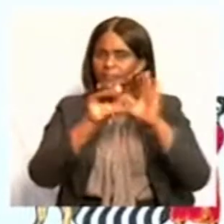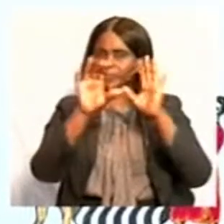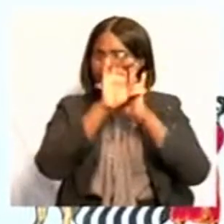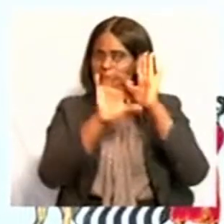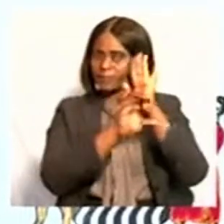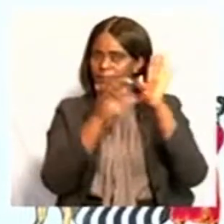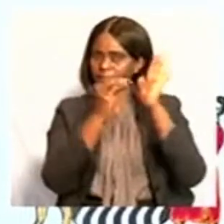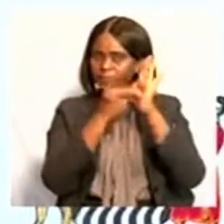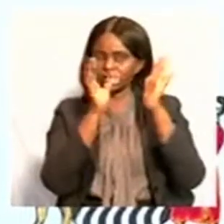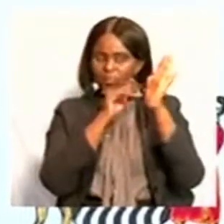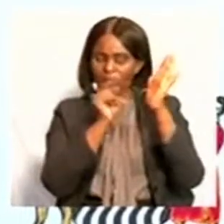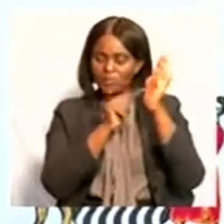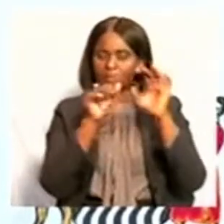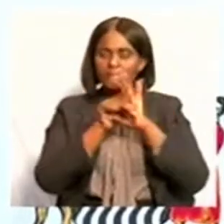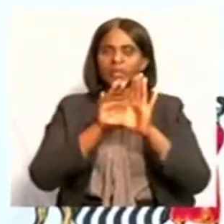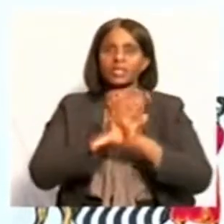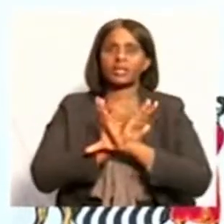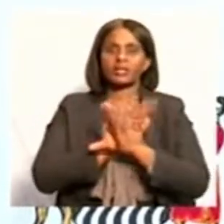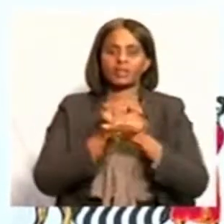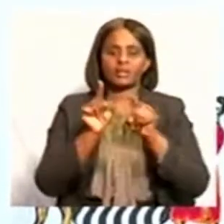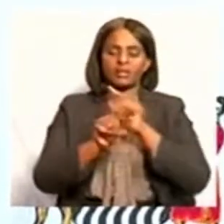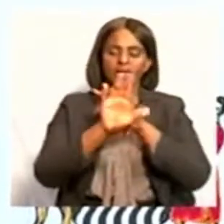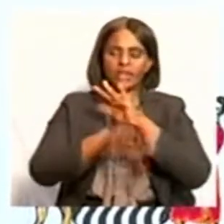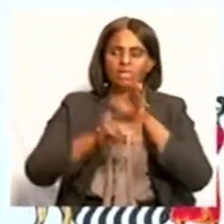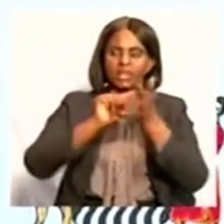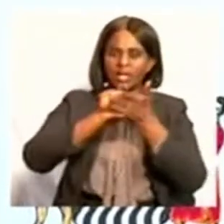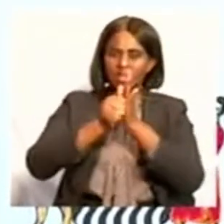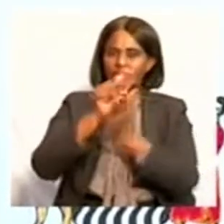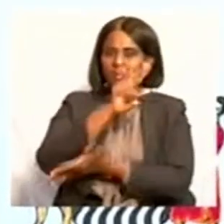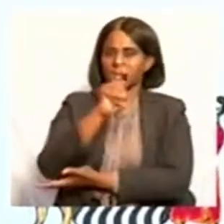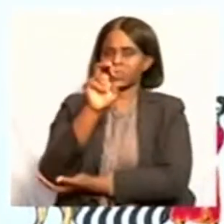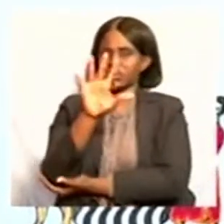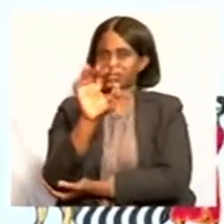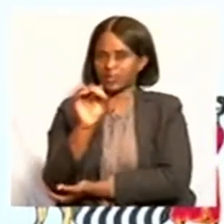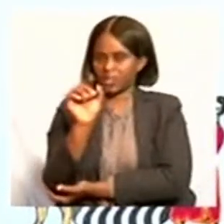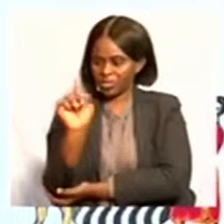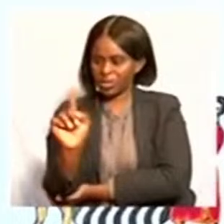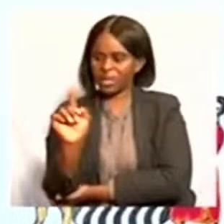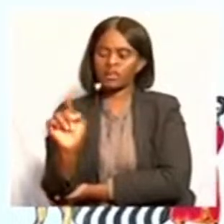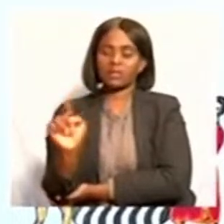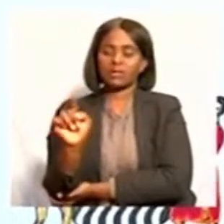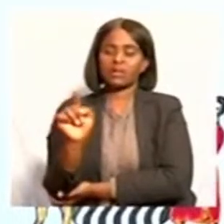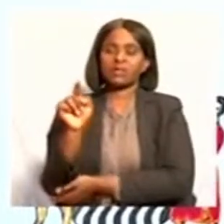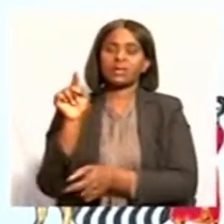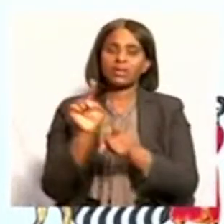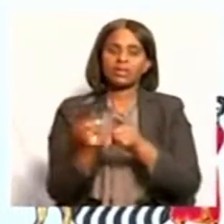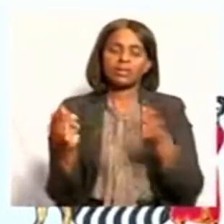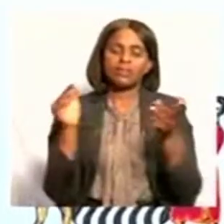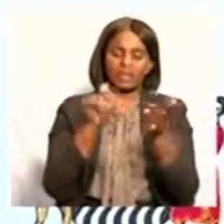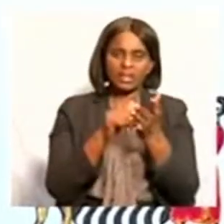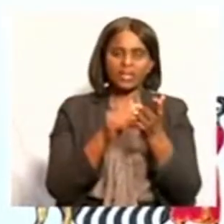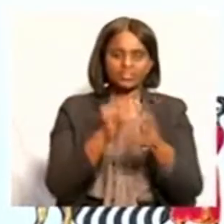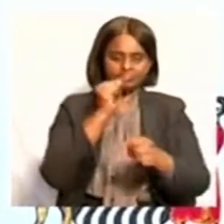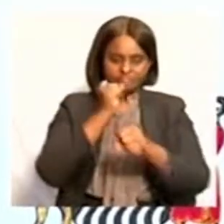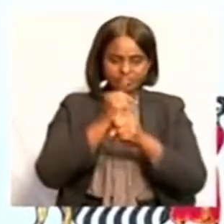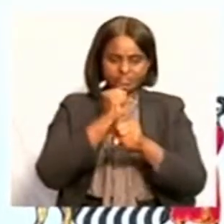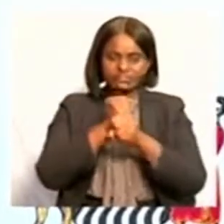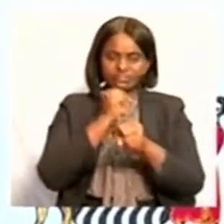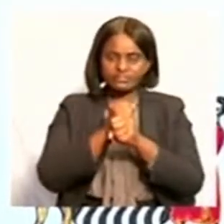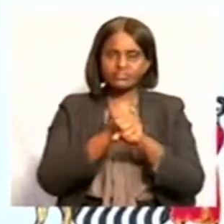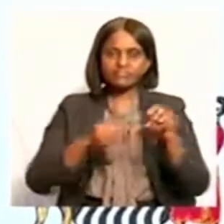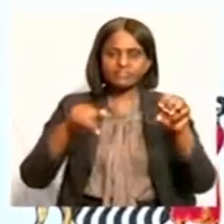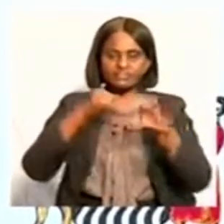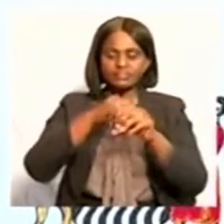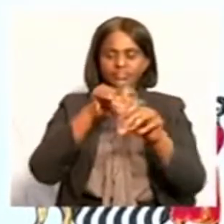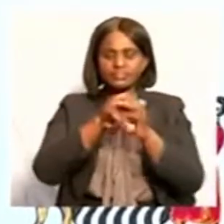Constitution of Zambia under Article 251, and the functions, they